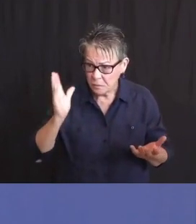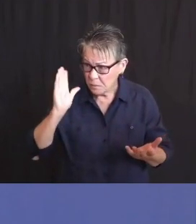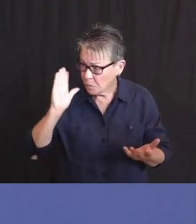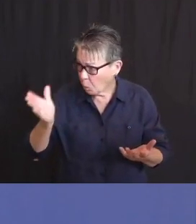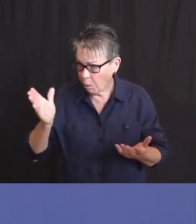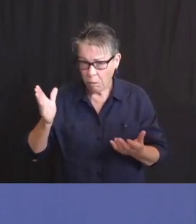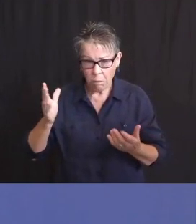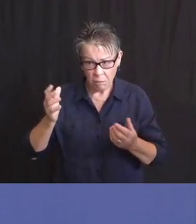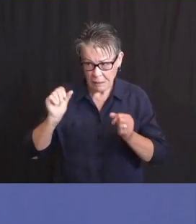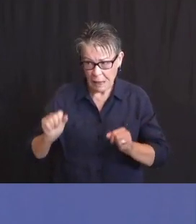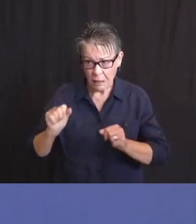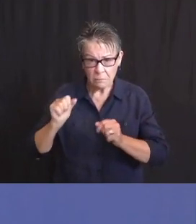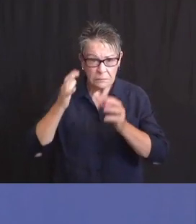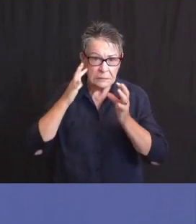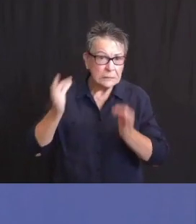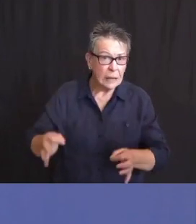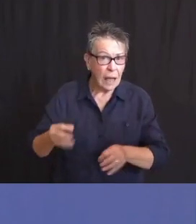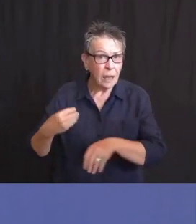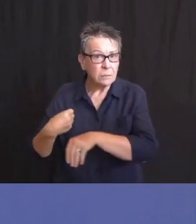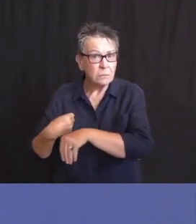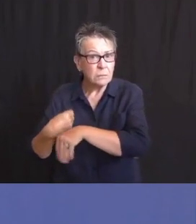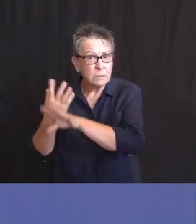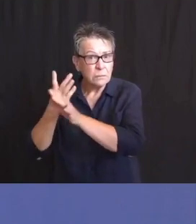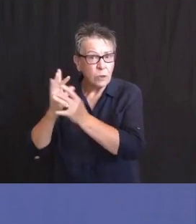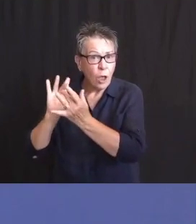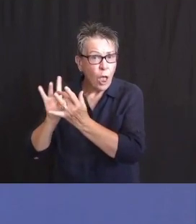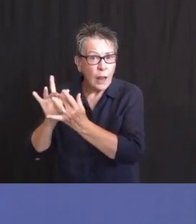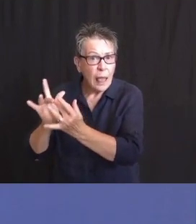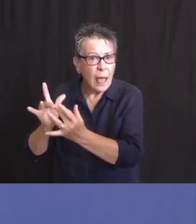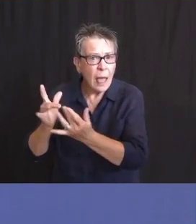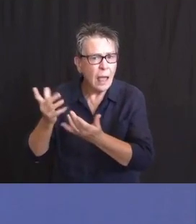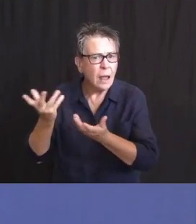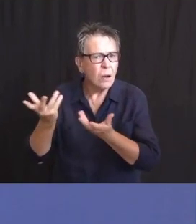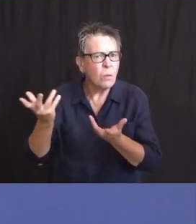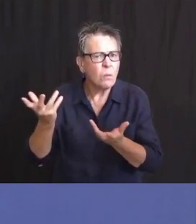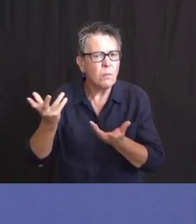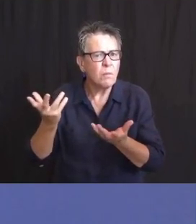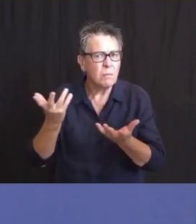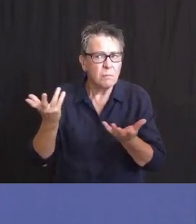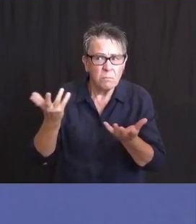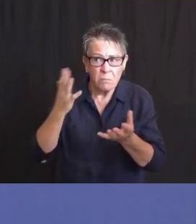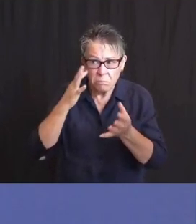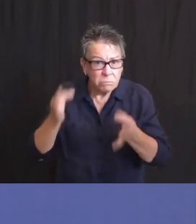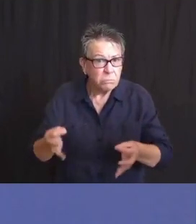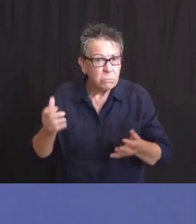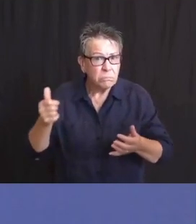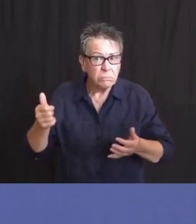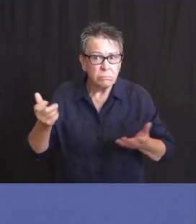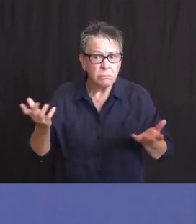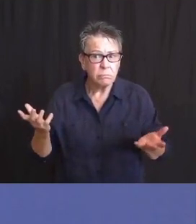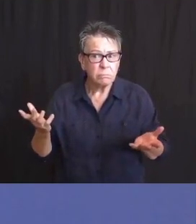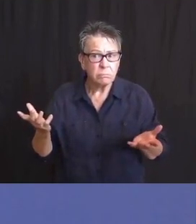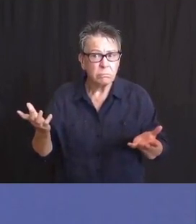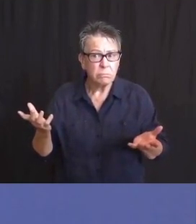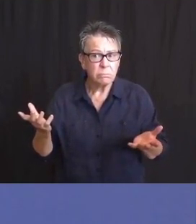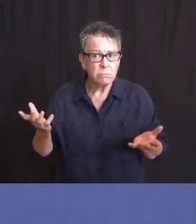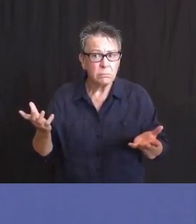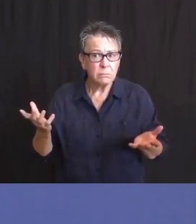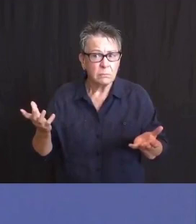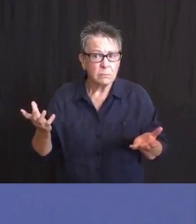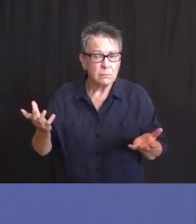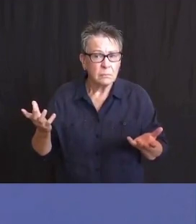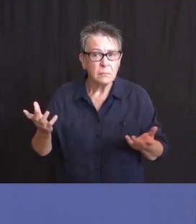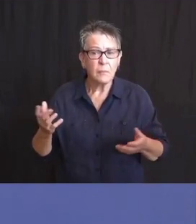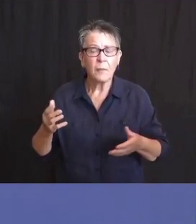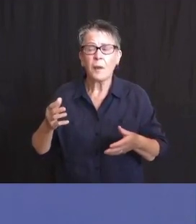children? And lastly, on the eviction moratorium, obviously tenants are struggling to pay the rent, but then